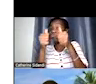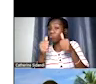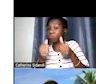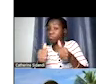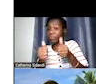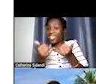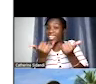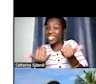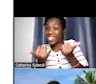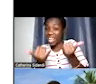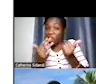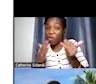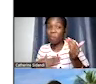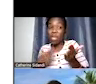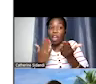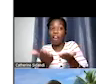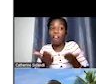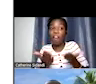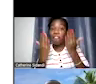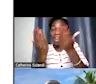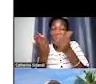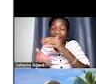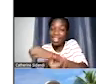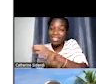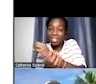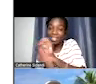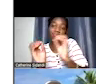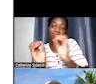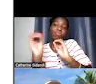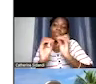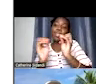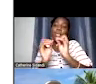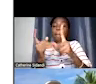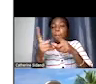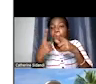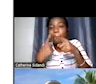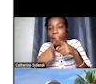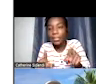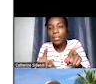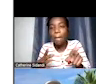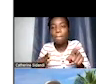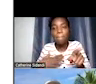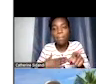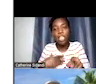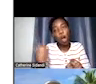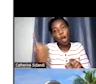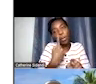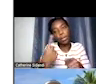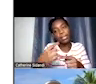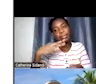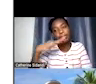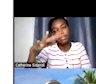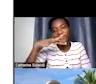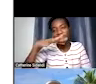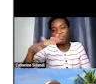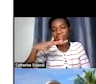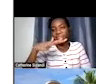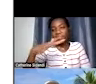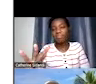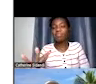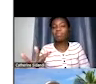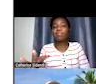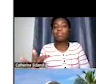not offering any counseling at all. It is just a matter of just speaking as it is,